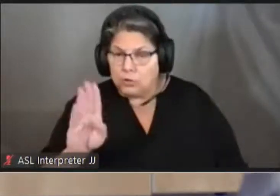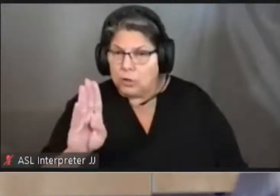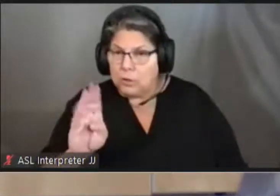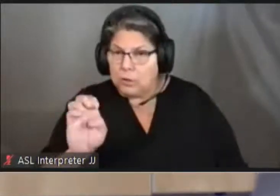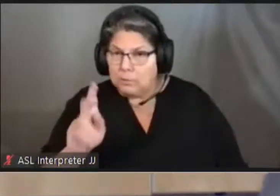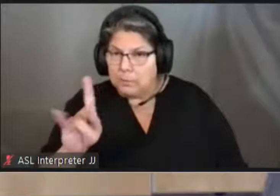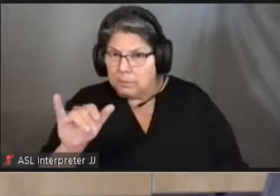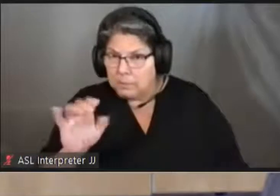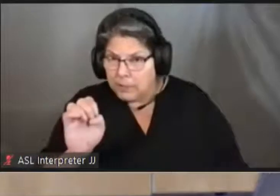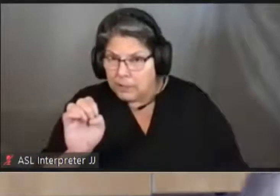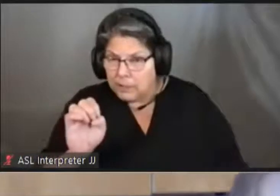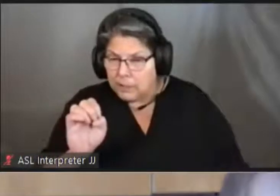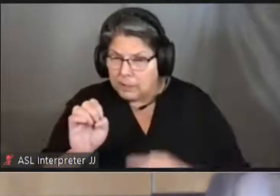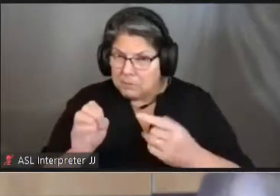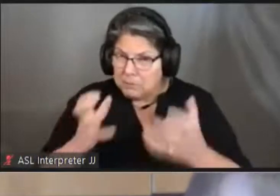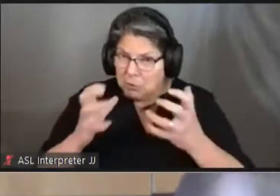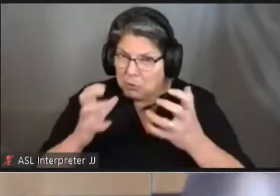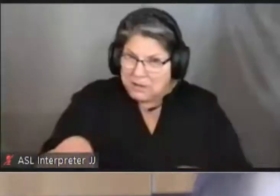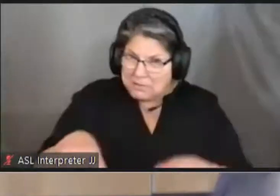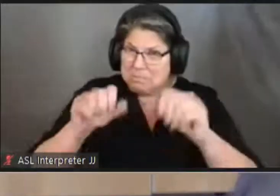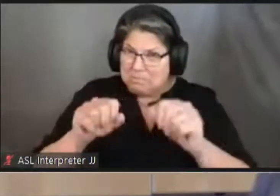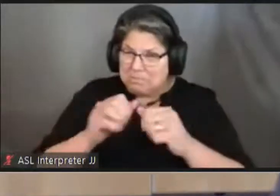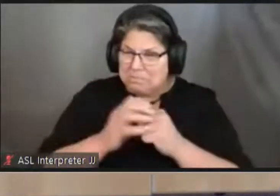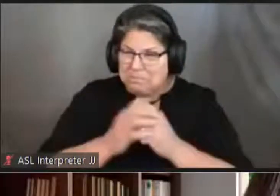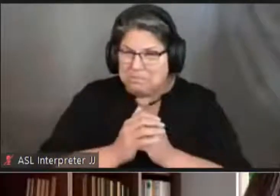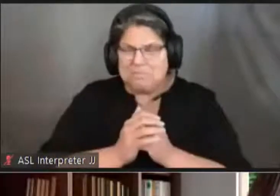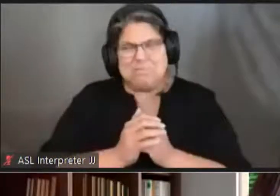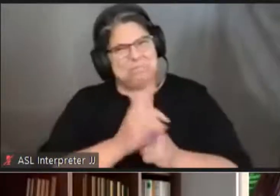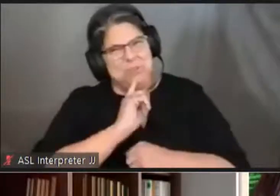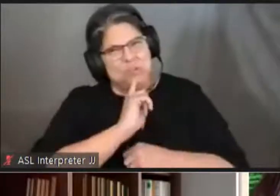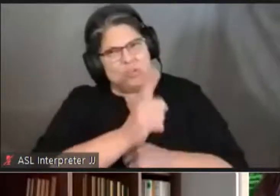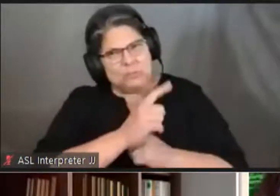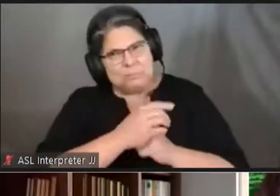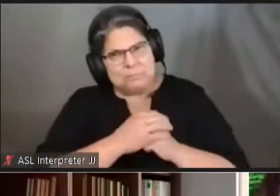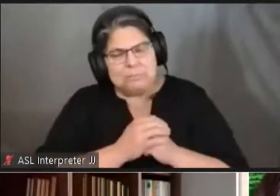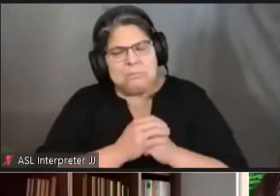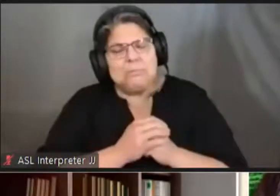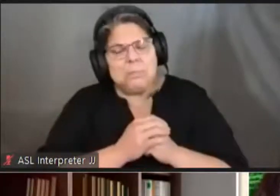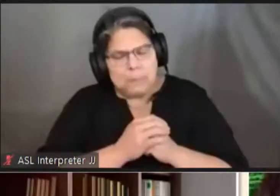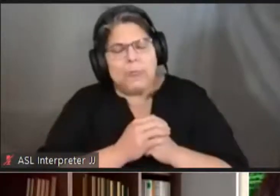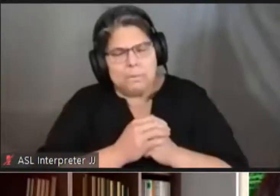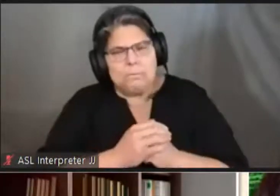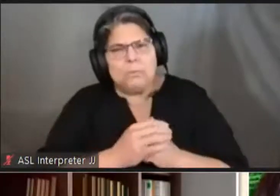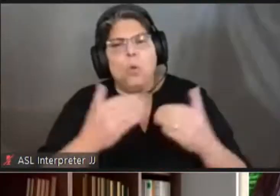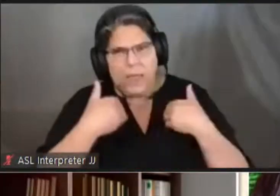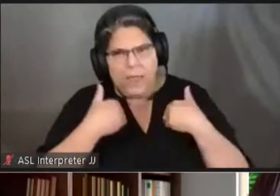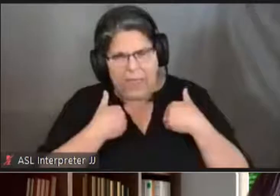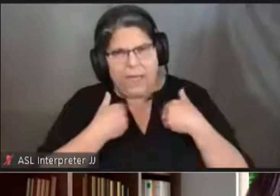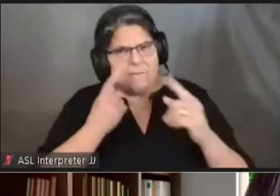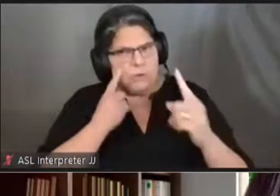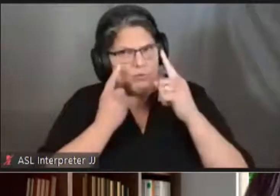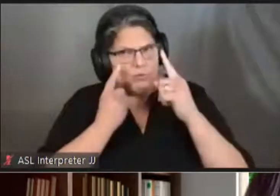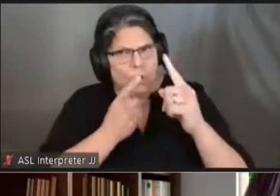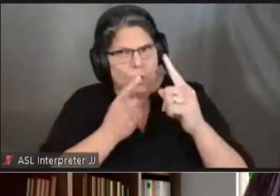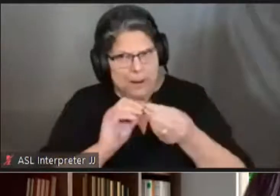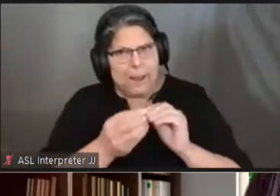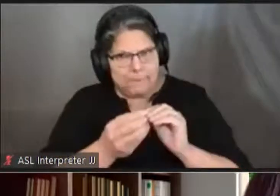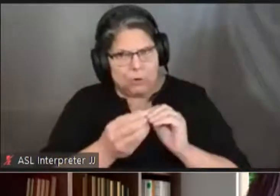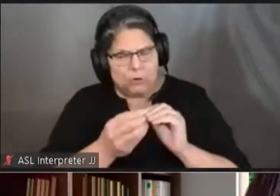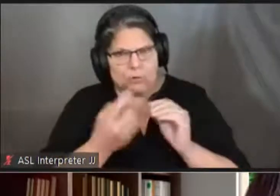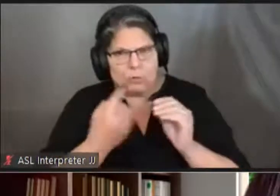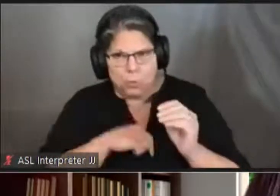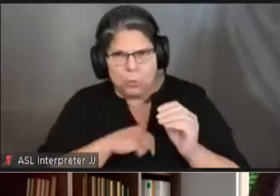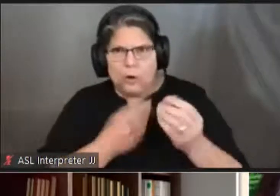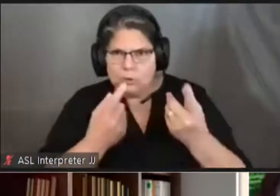to take it from here. Certainly. So we do have target numbers that we are working diligently